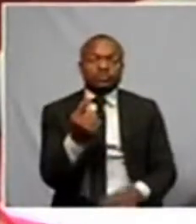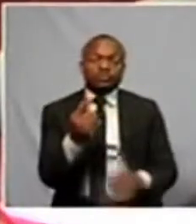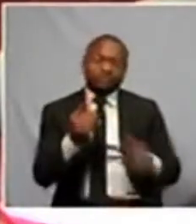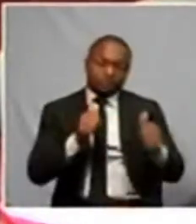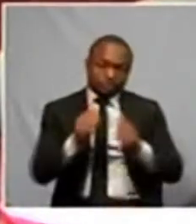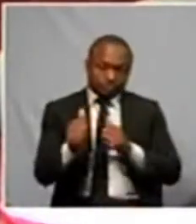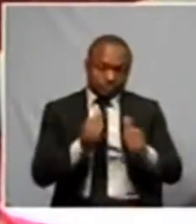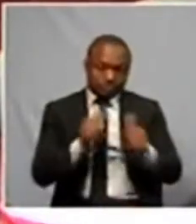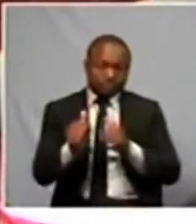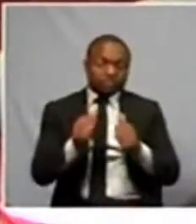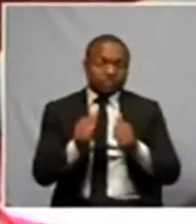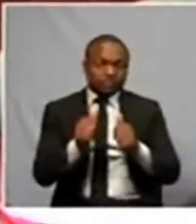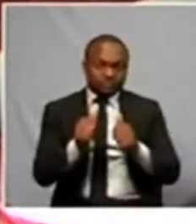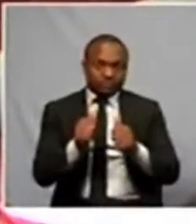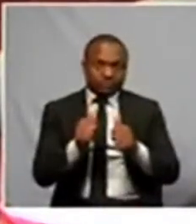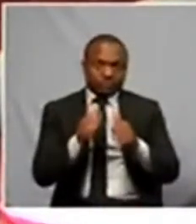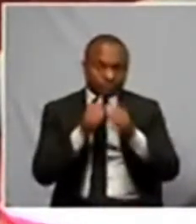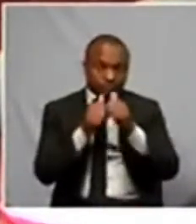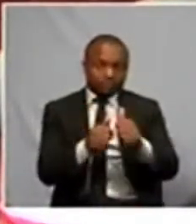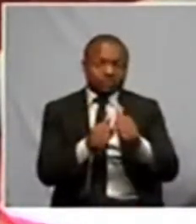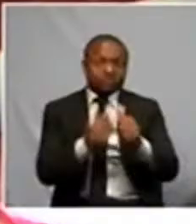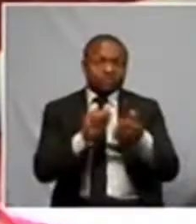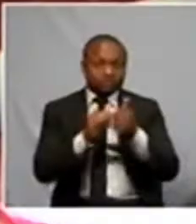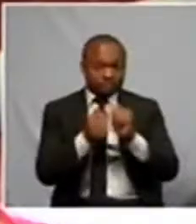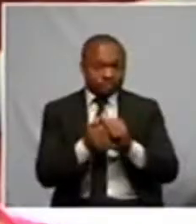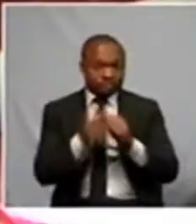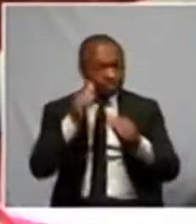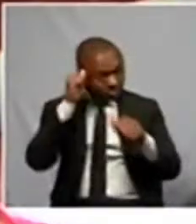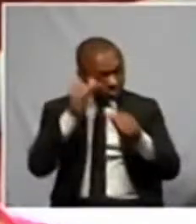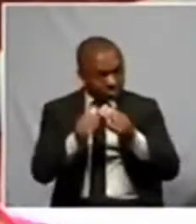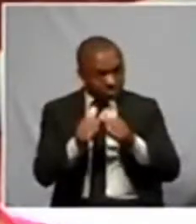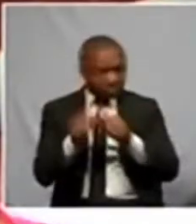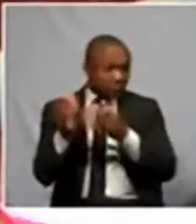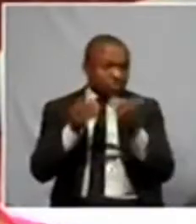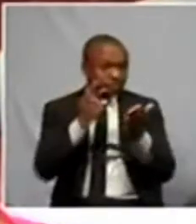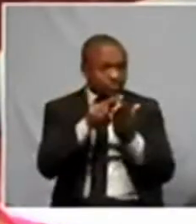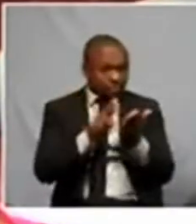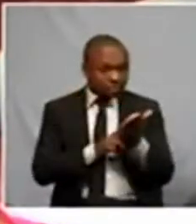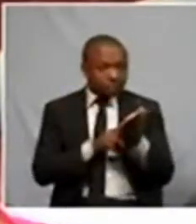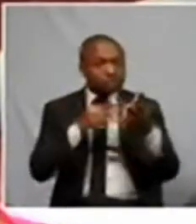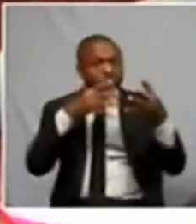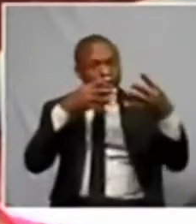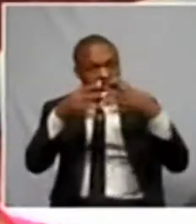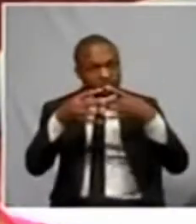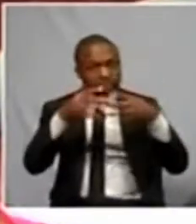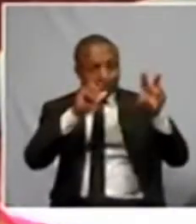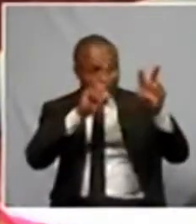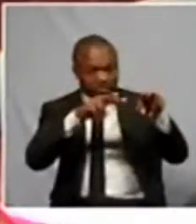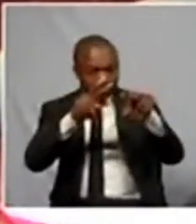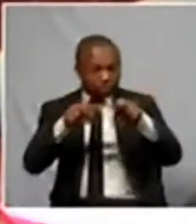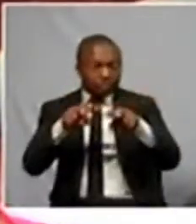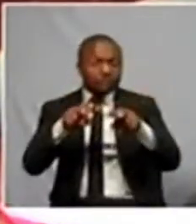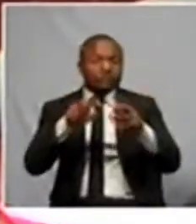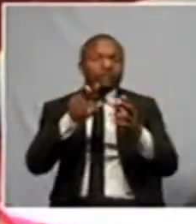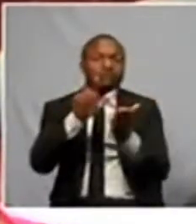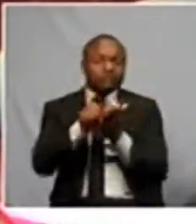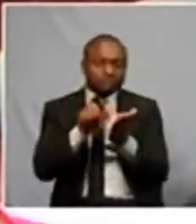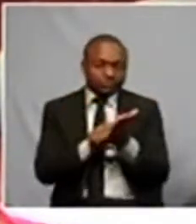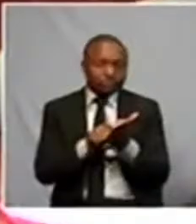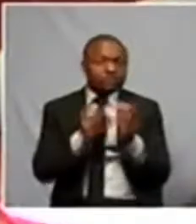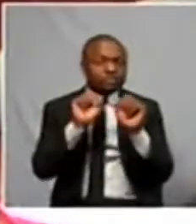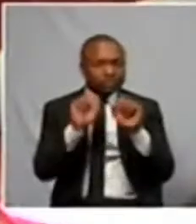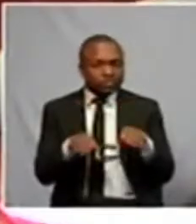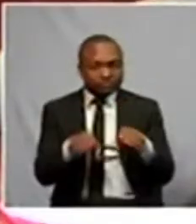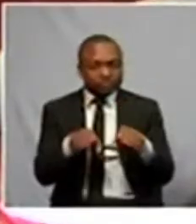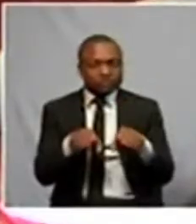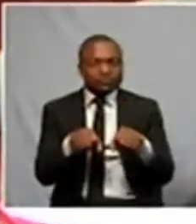and compliance burden. The agreement comes with reporting, transparency and monitoring requirements that may be